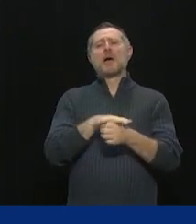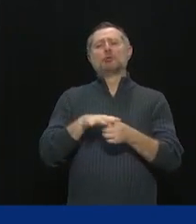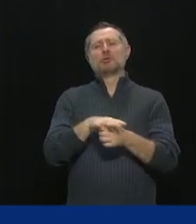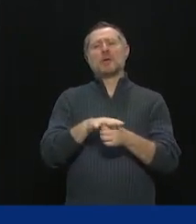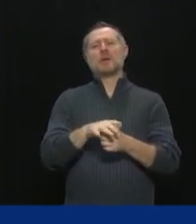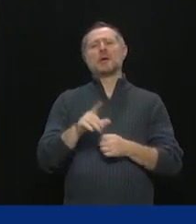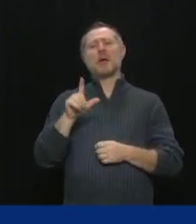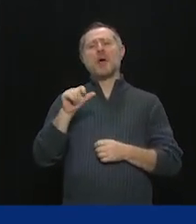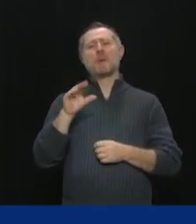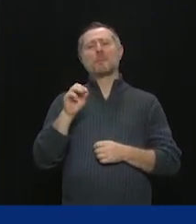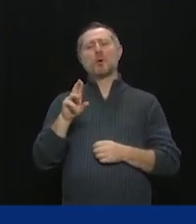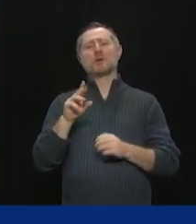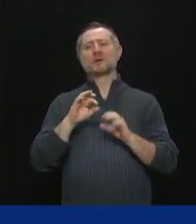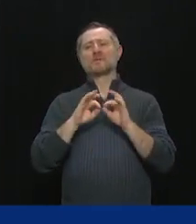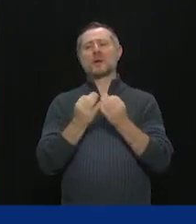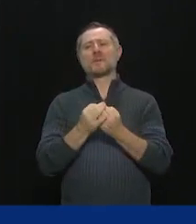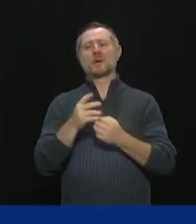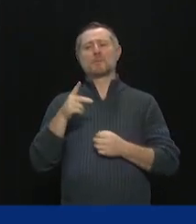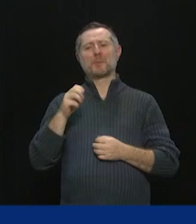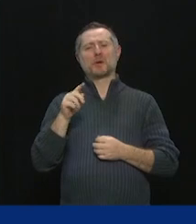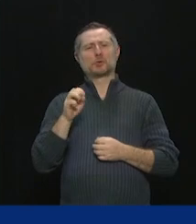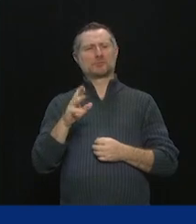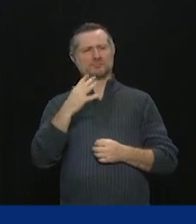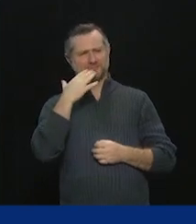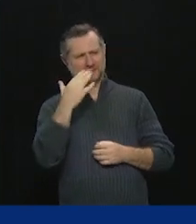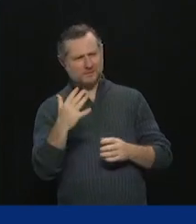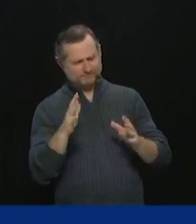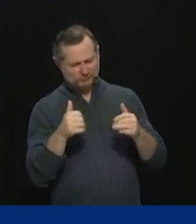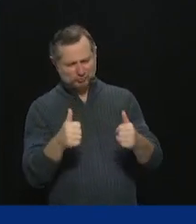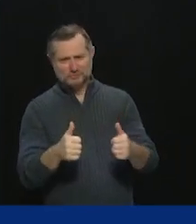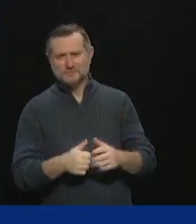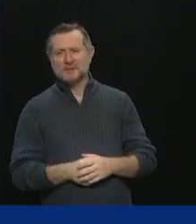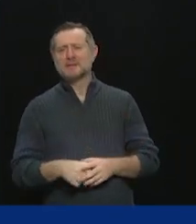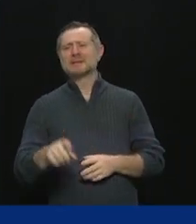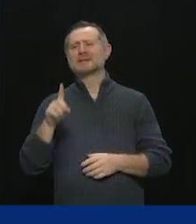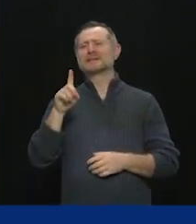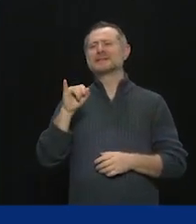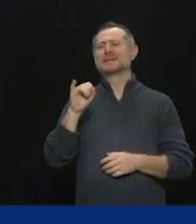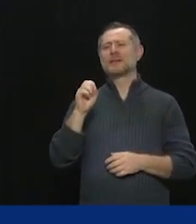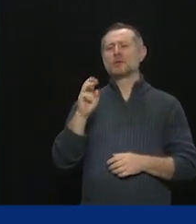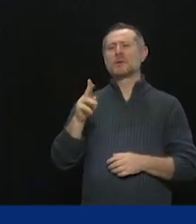to have you on the team. Dick Lipsitz, we have been through so many battles.